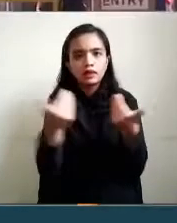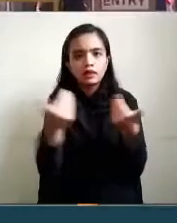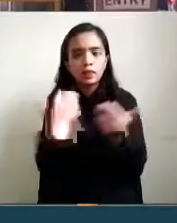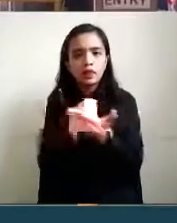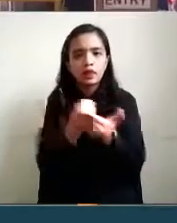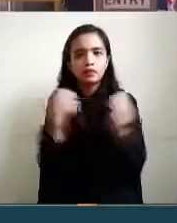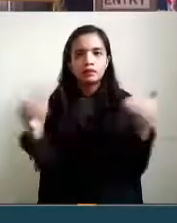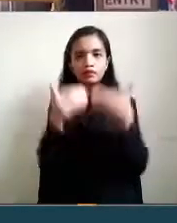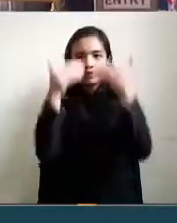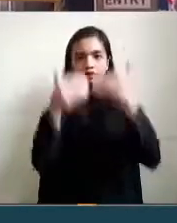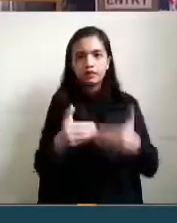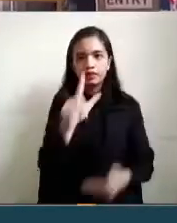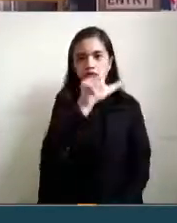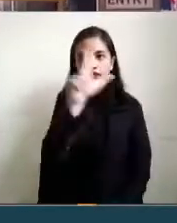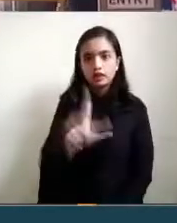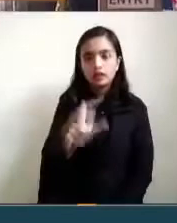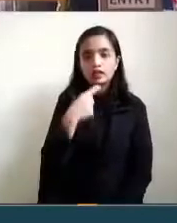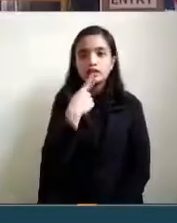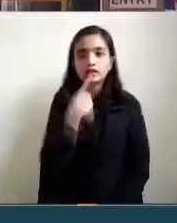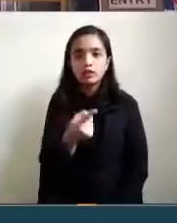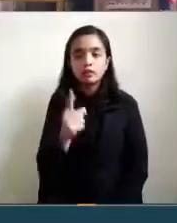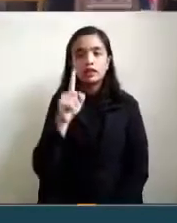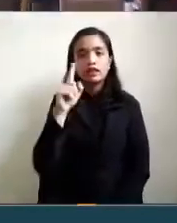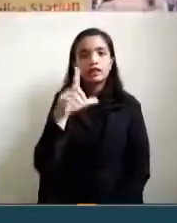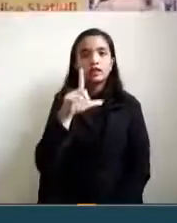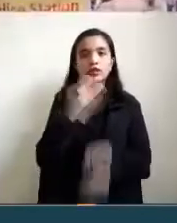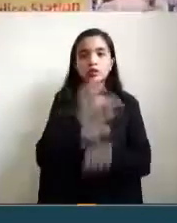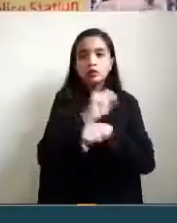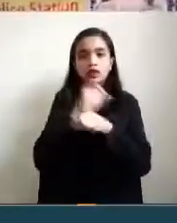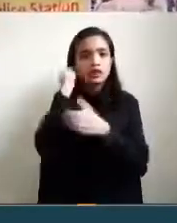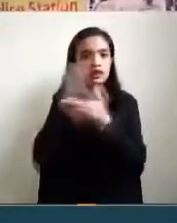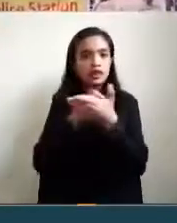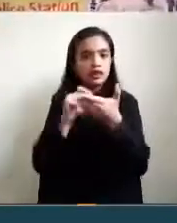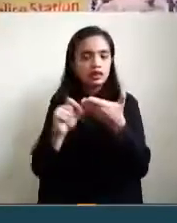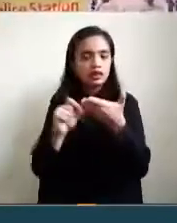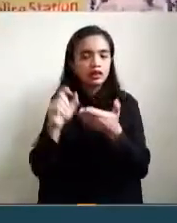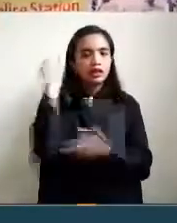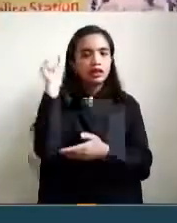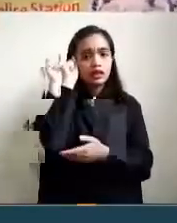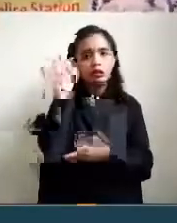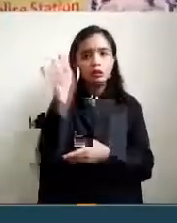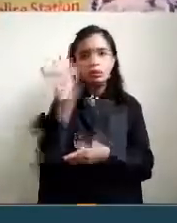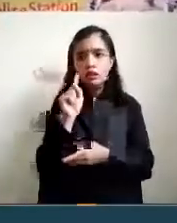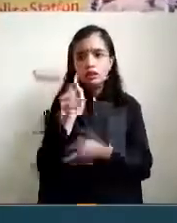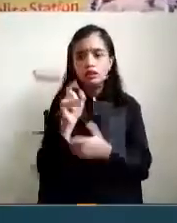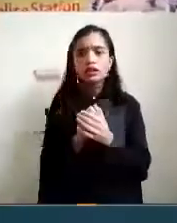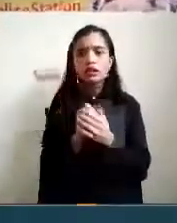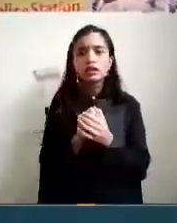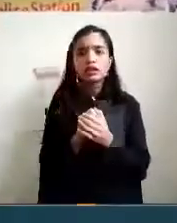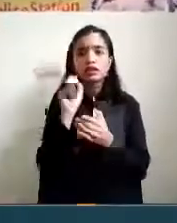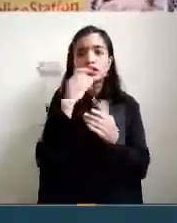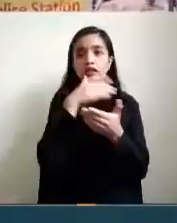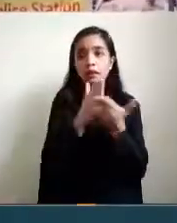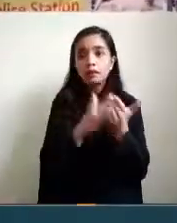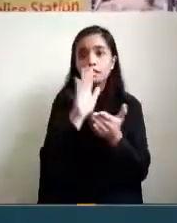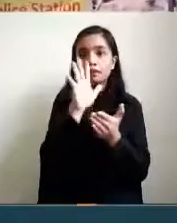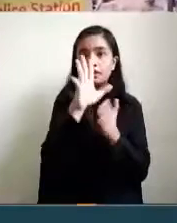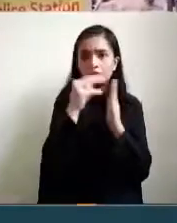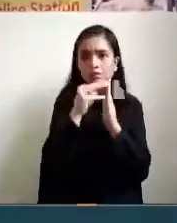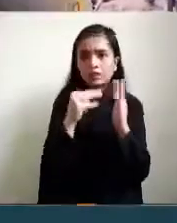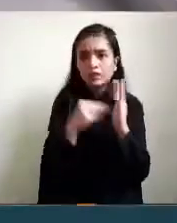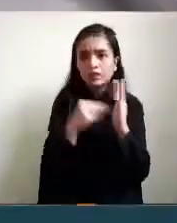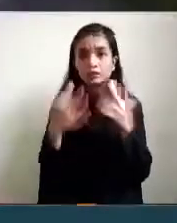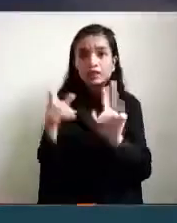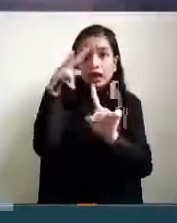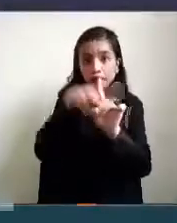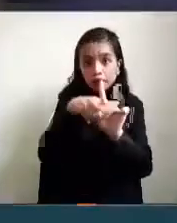Luzon. That's according to Labor Secretary Silvestre Bello III, who says some 1.5 million workers have applied for the